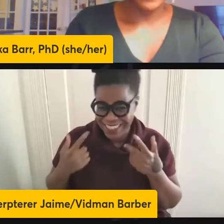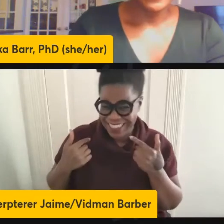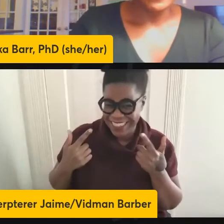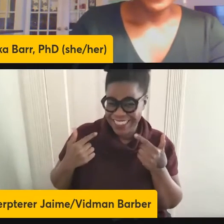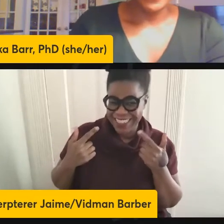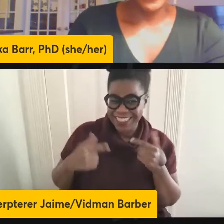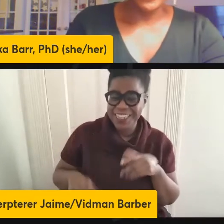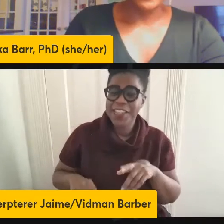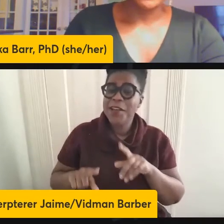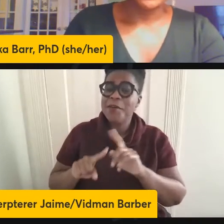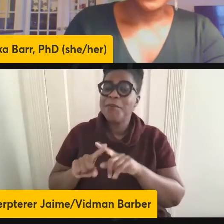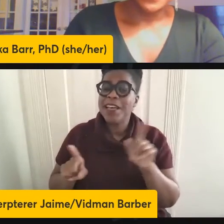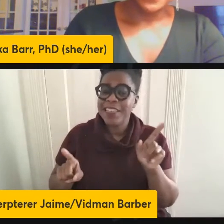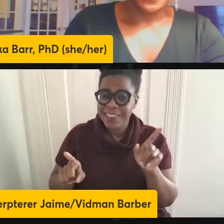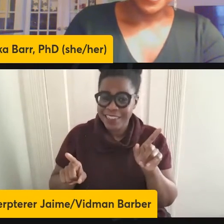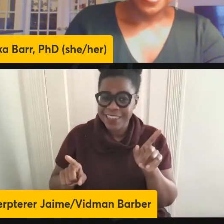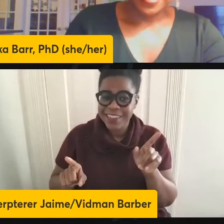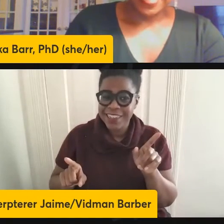But